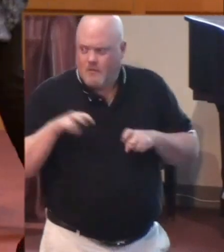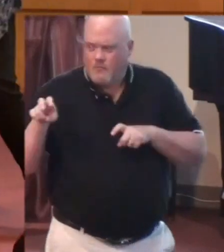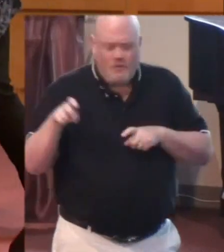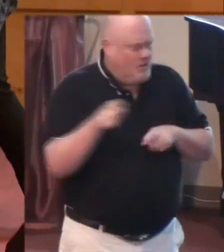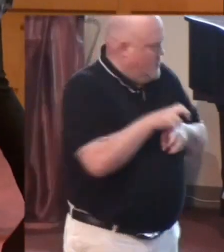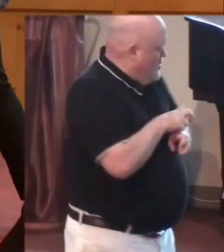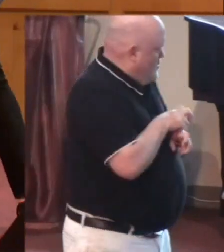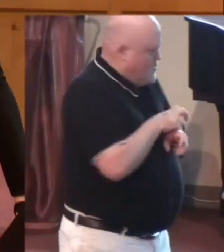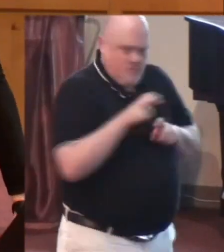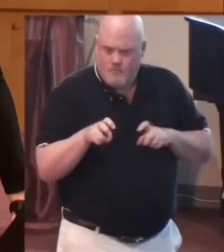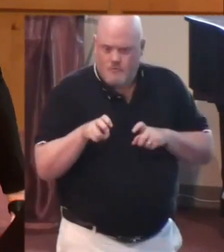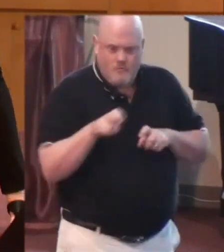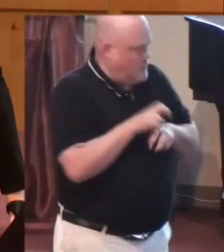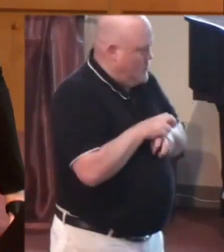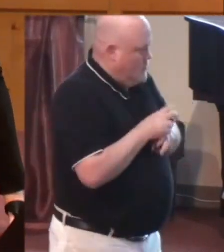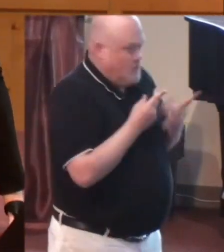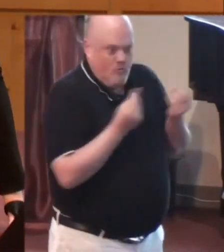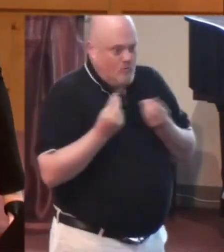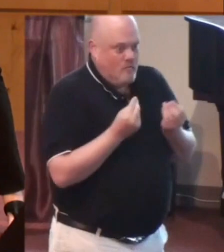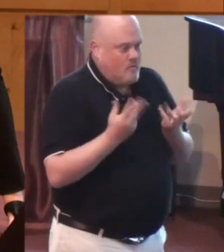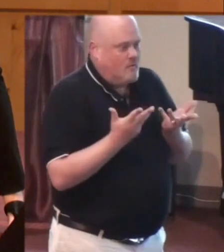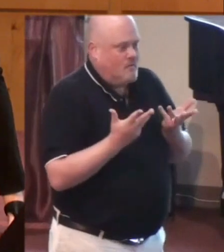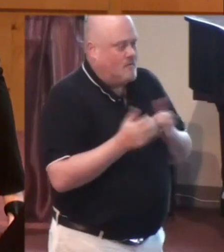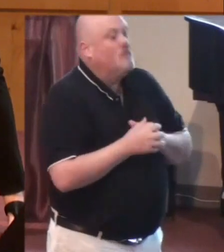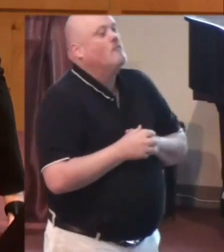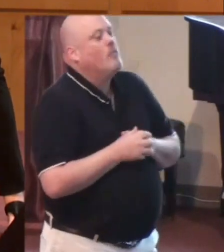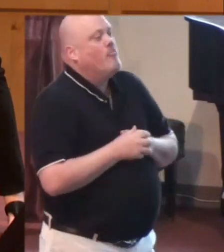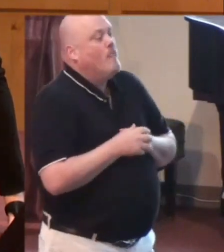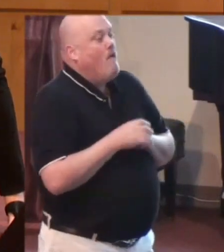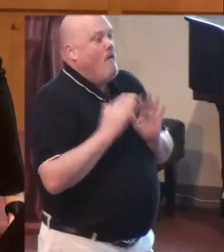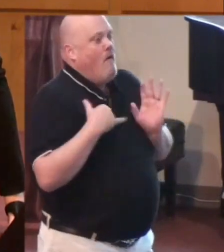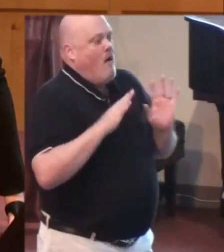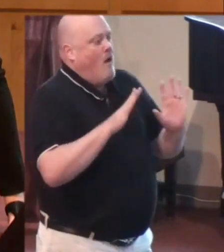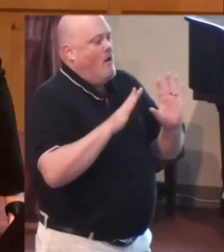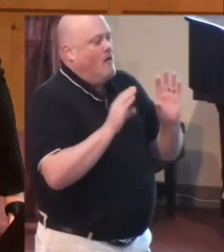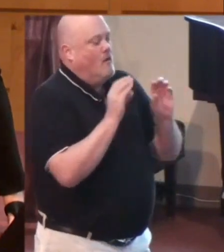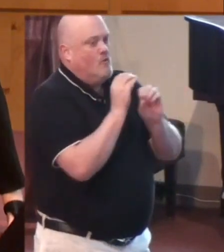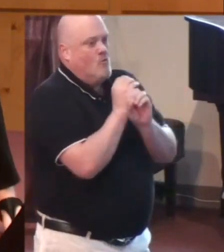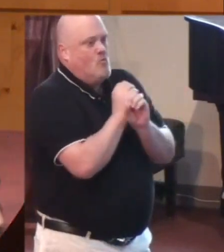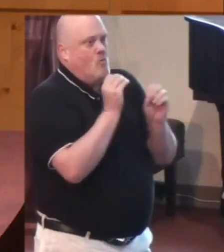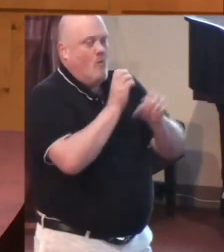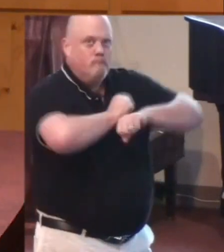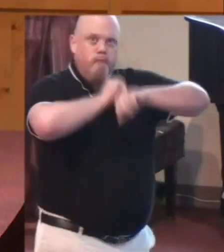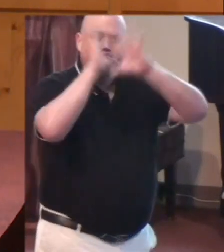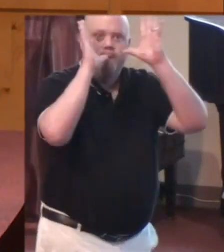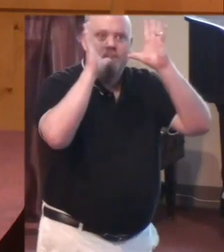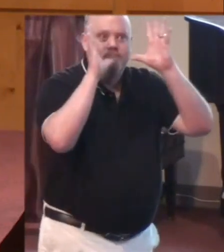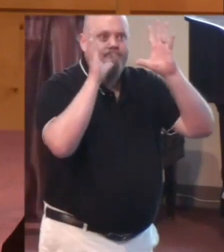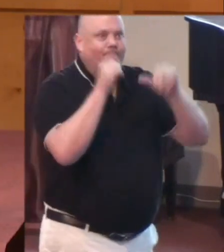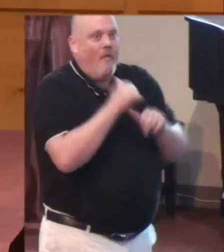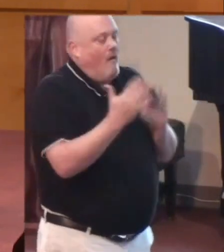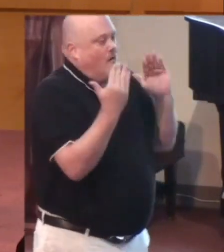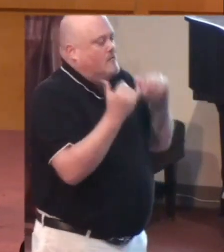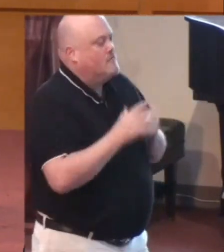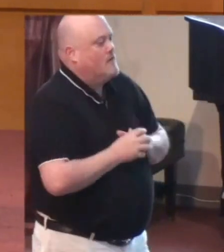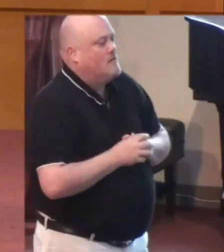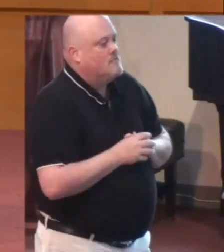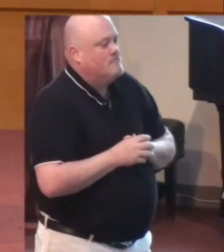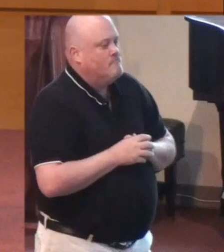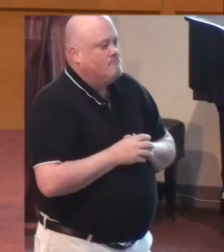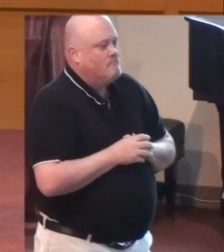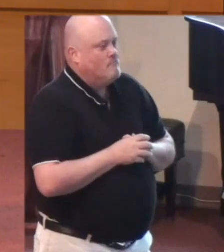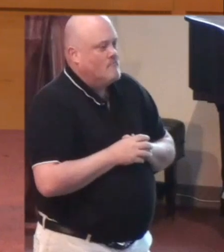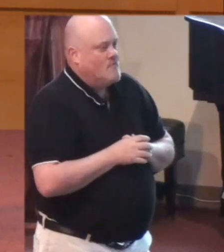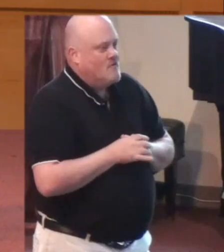those pillows. Oh my God, I had no idea. So ultimately, after a lot